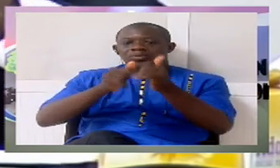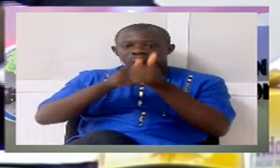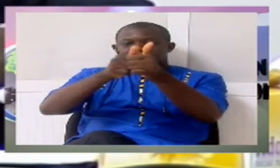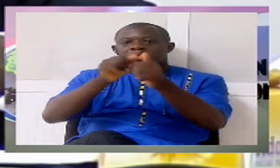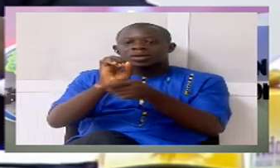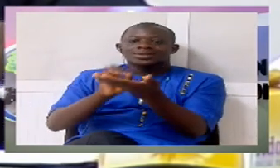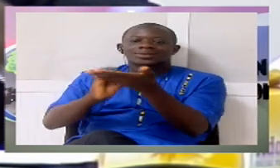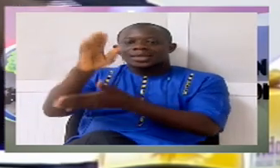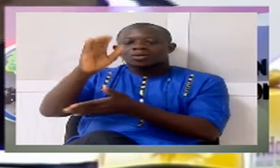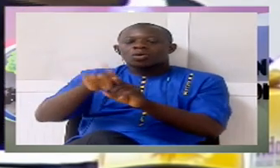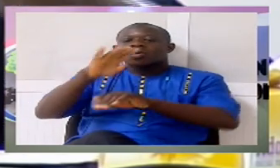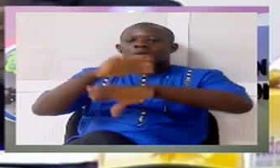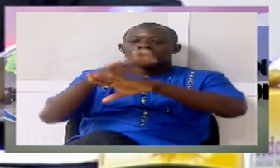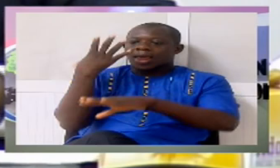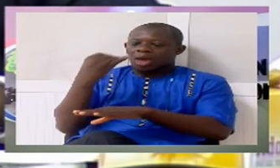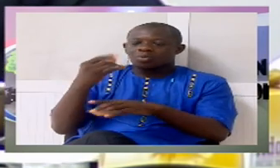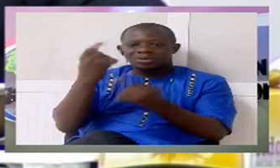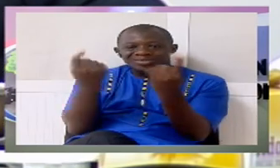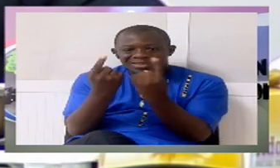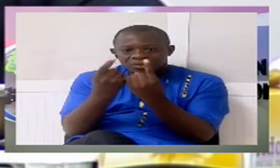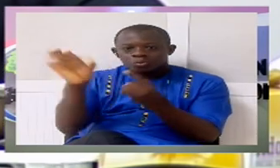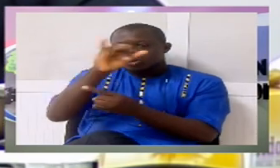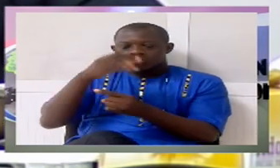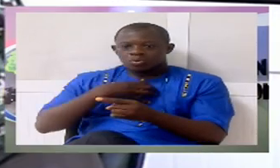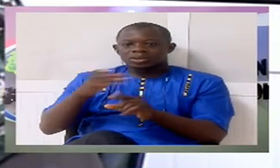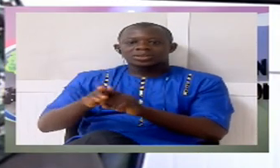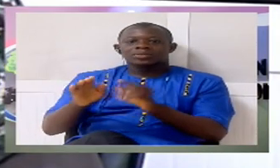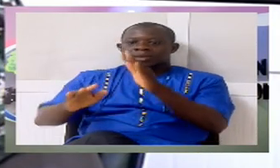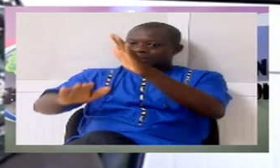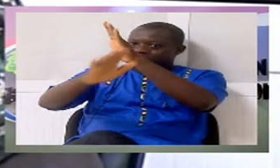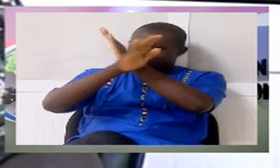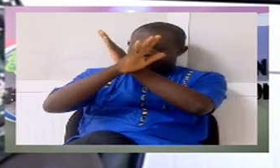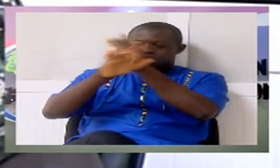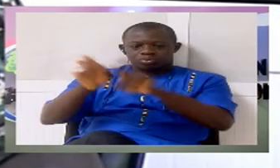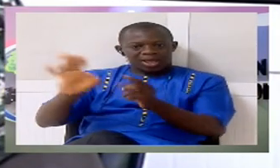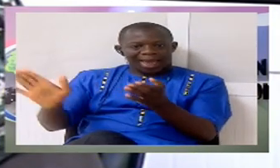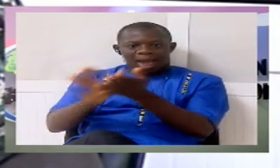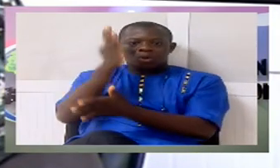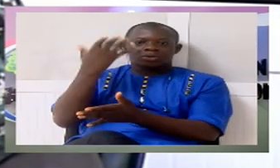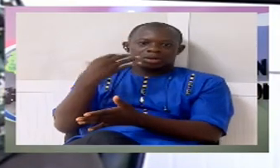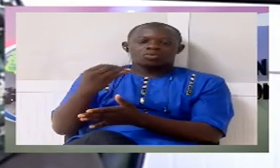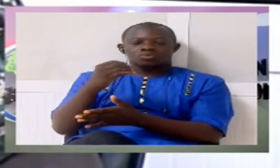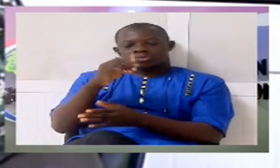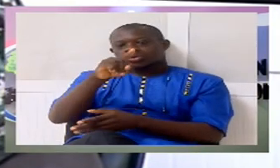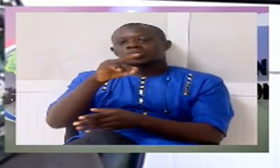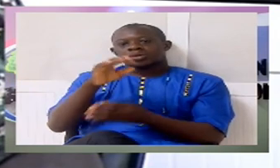an order on how that threat is to be neutralized. Why nak mun nga nangune